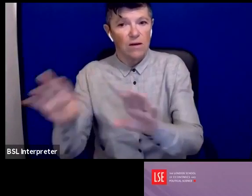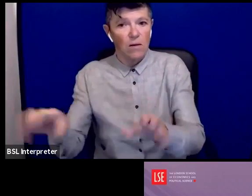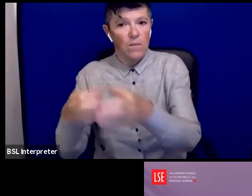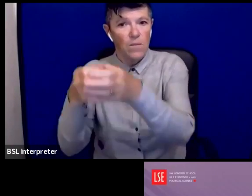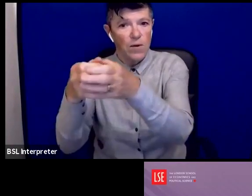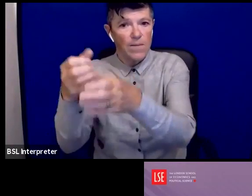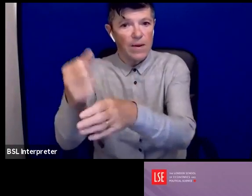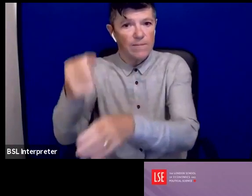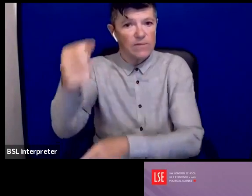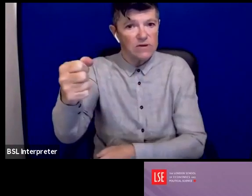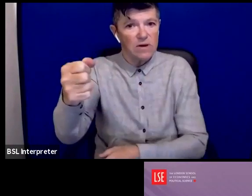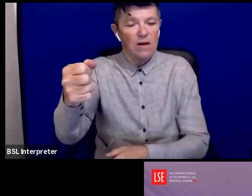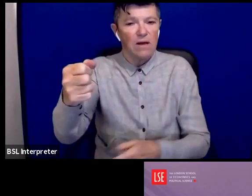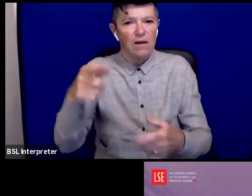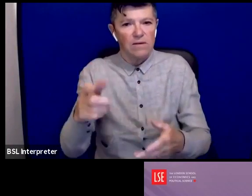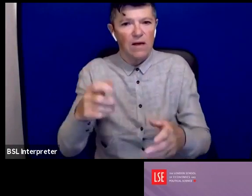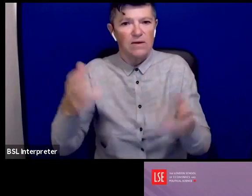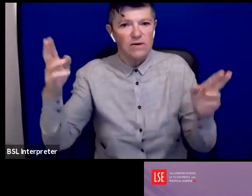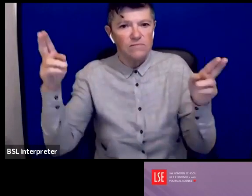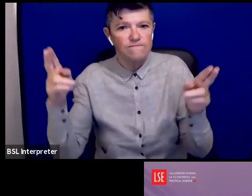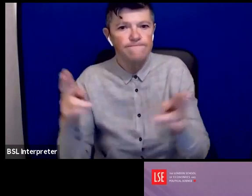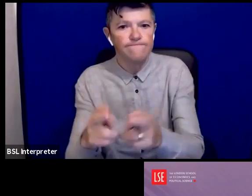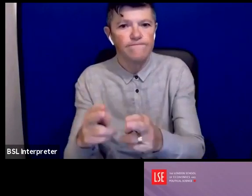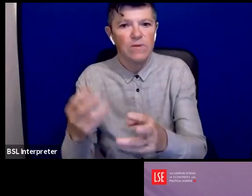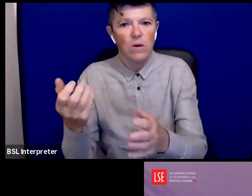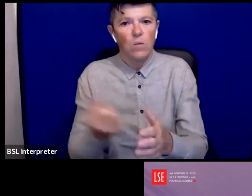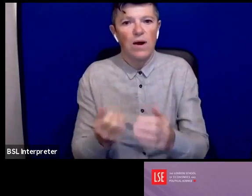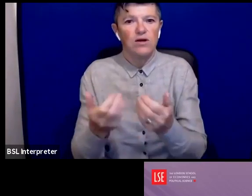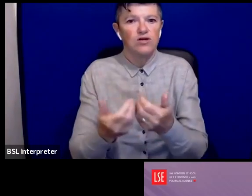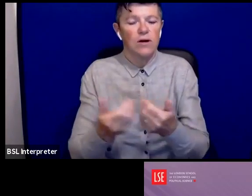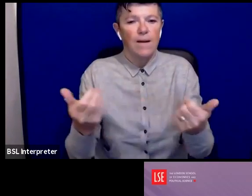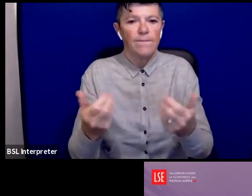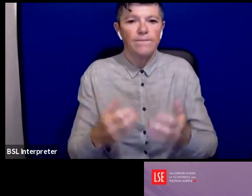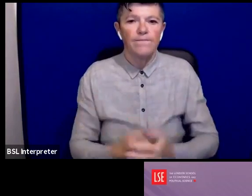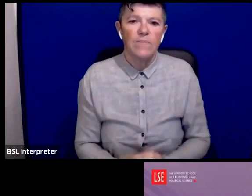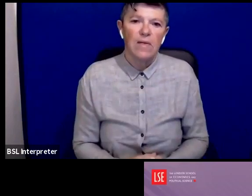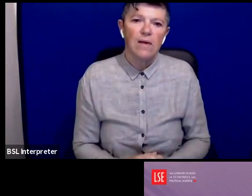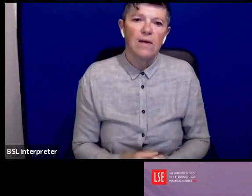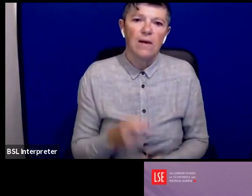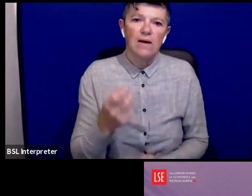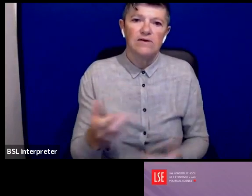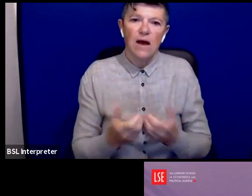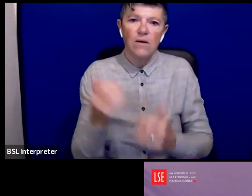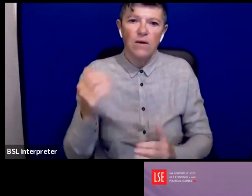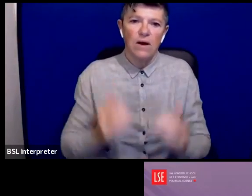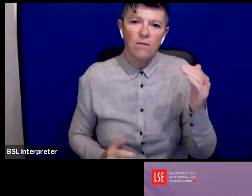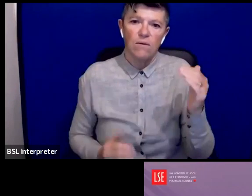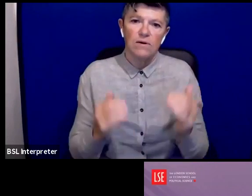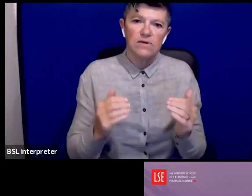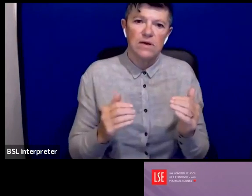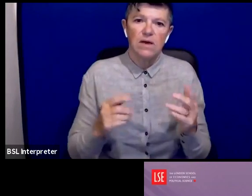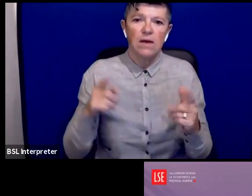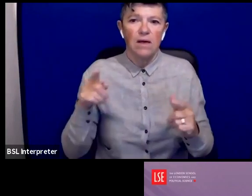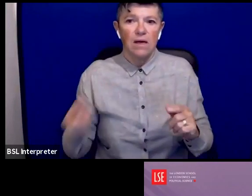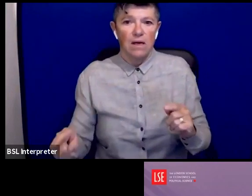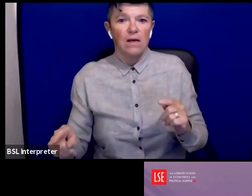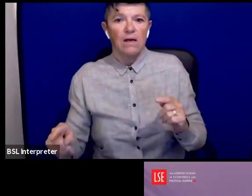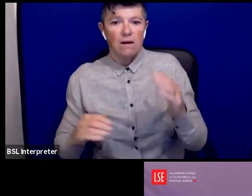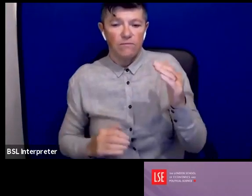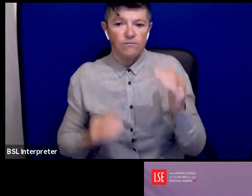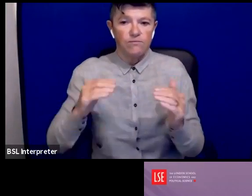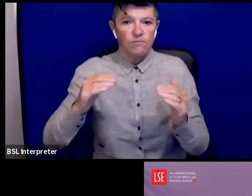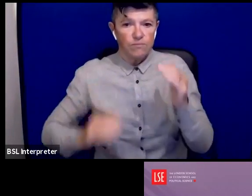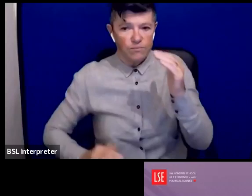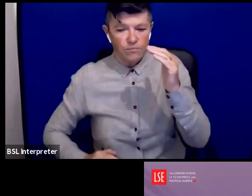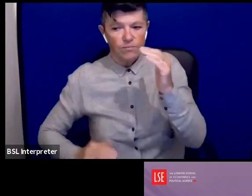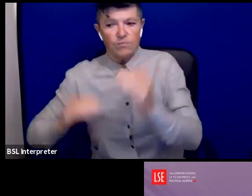that's how inequality in advanced countries actually decline, and also how it rises when it's the skill premium that